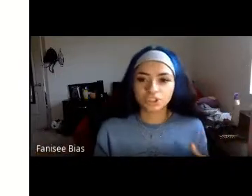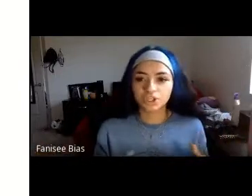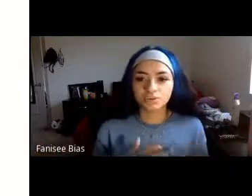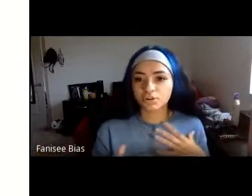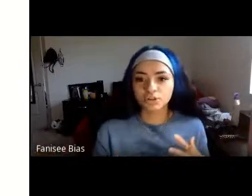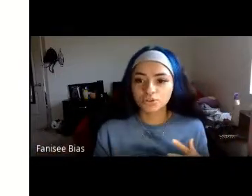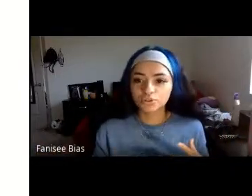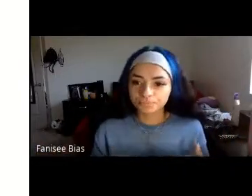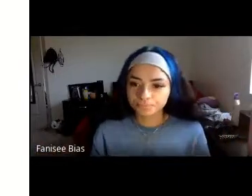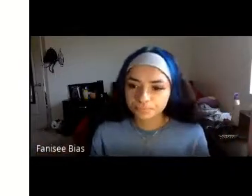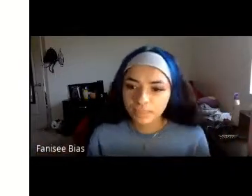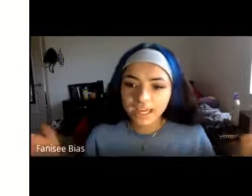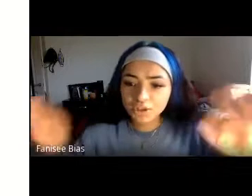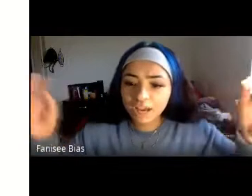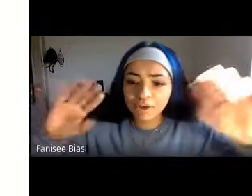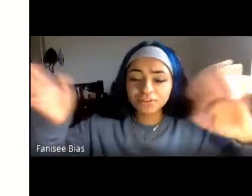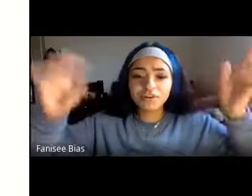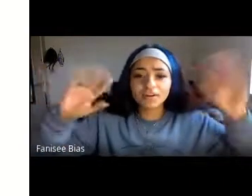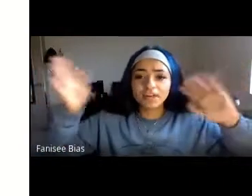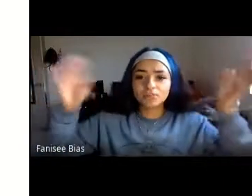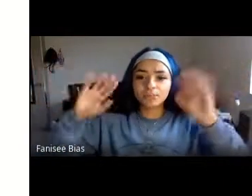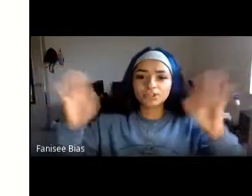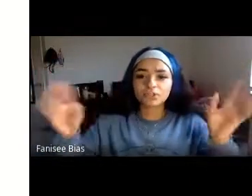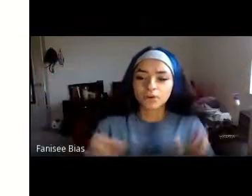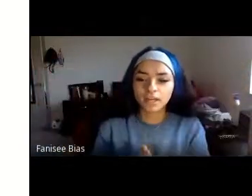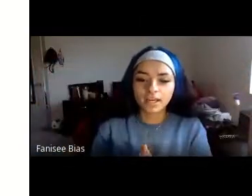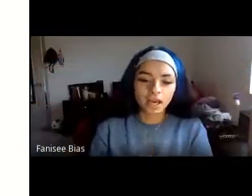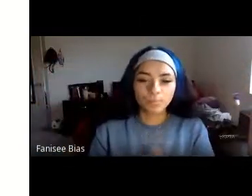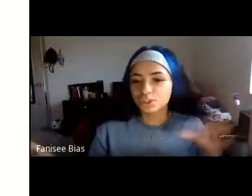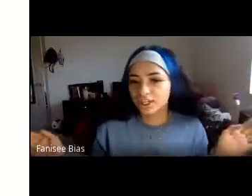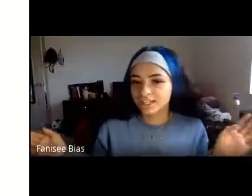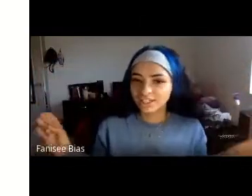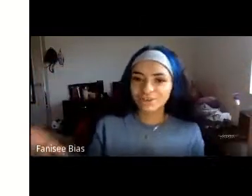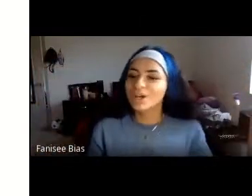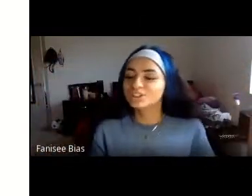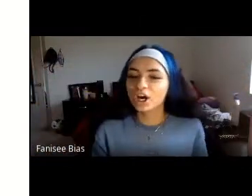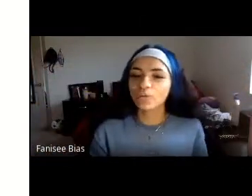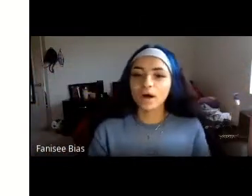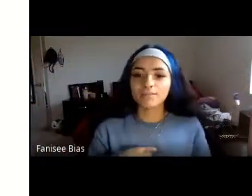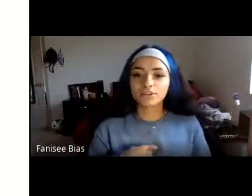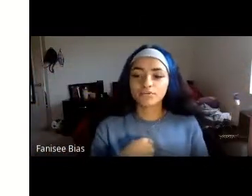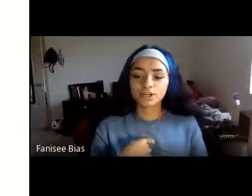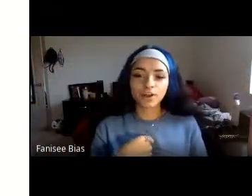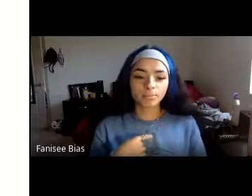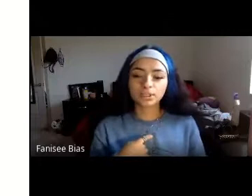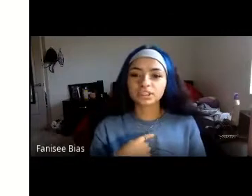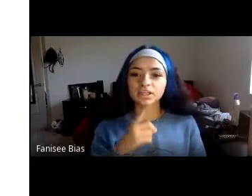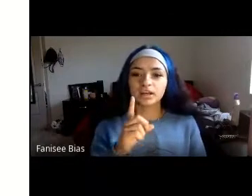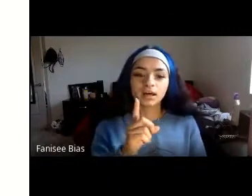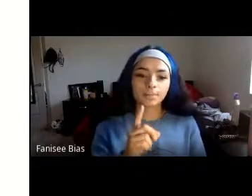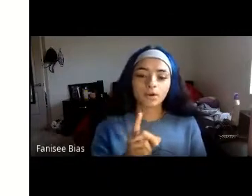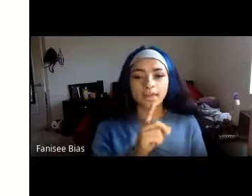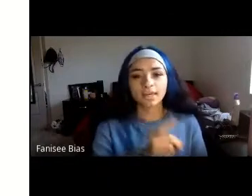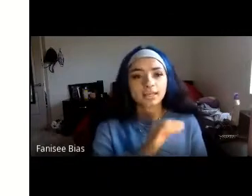or just gender neutral. It's okay if you have to leave early. Thank you so much for joining. We're just going to continue. So if you're referring to another